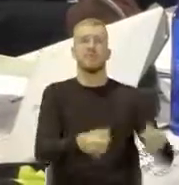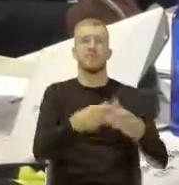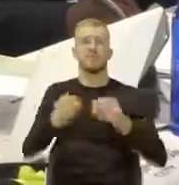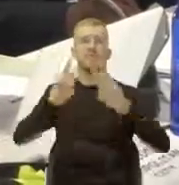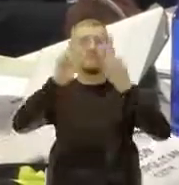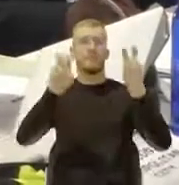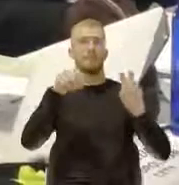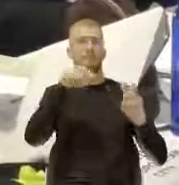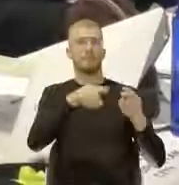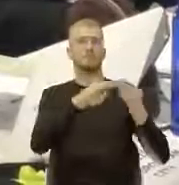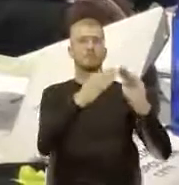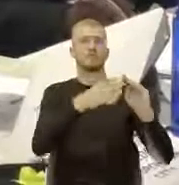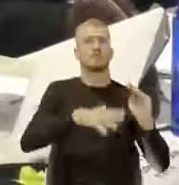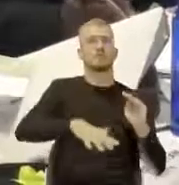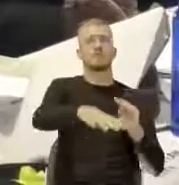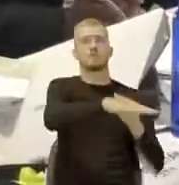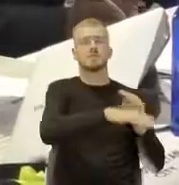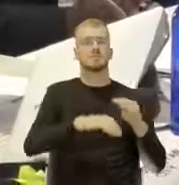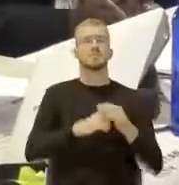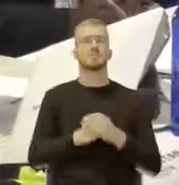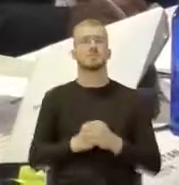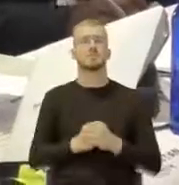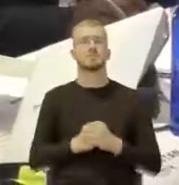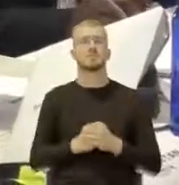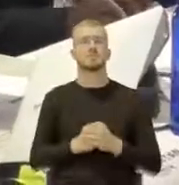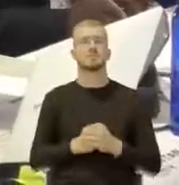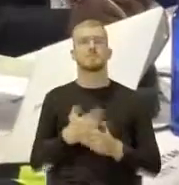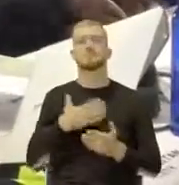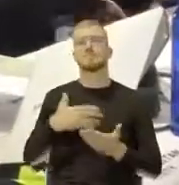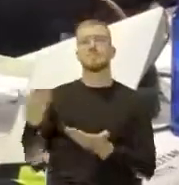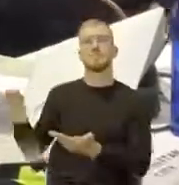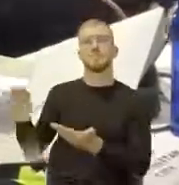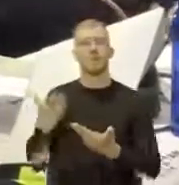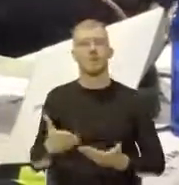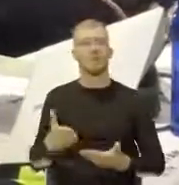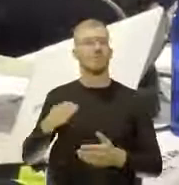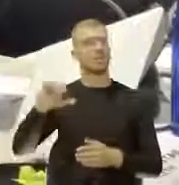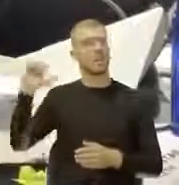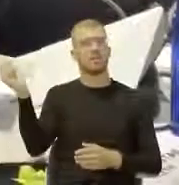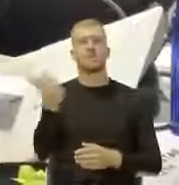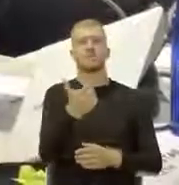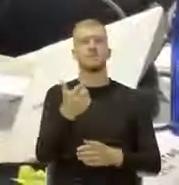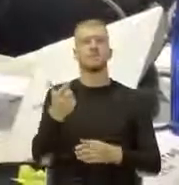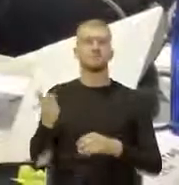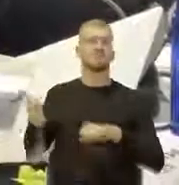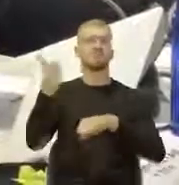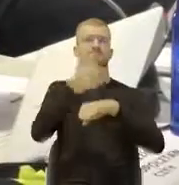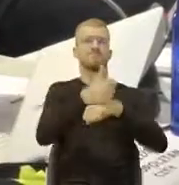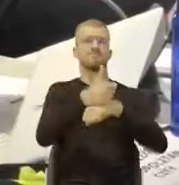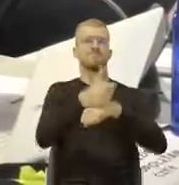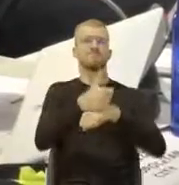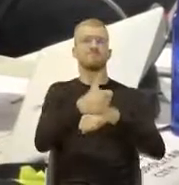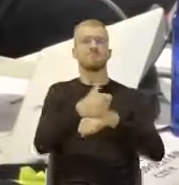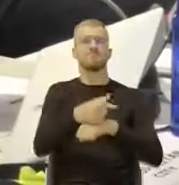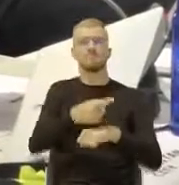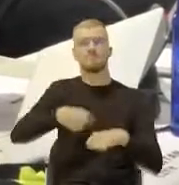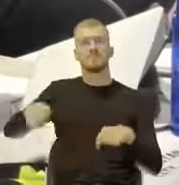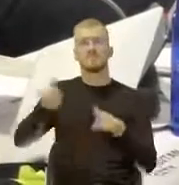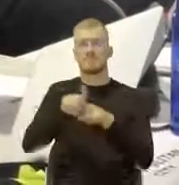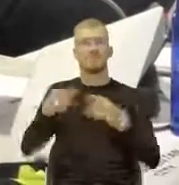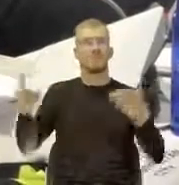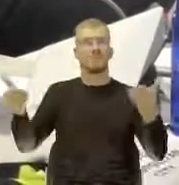leaders and regional leaders, to sit together at the Daejeon track and make your voice